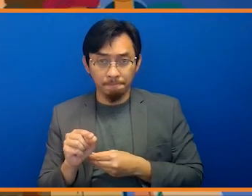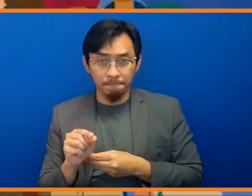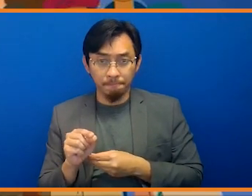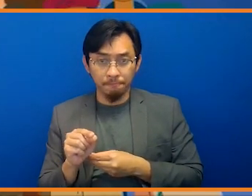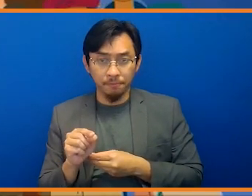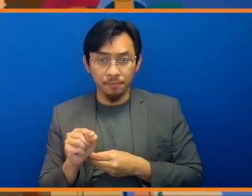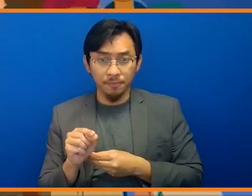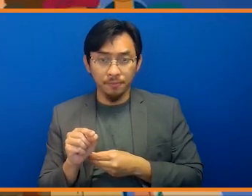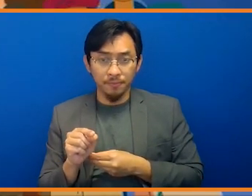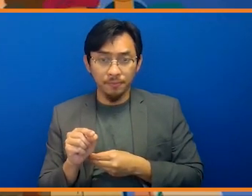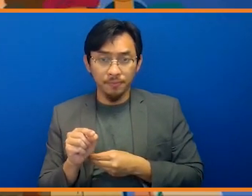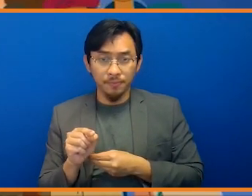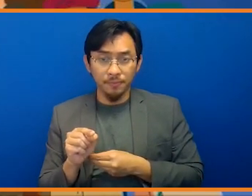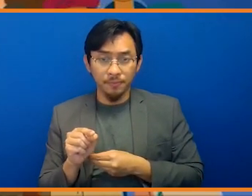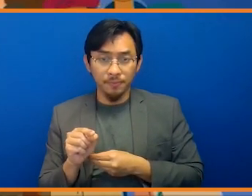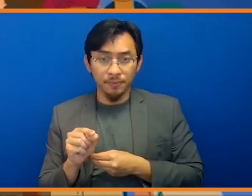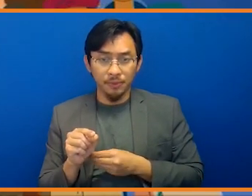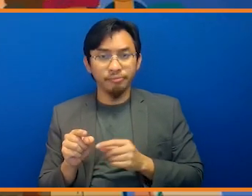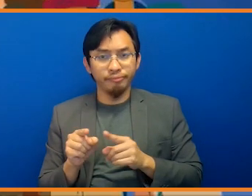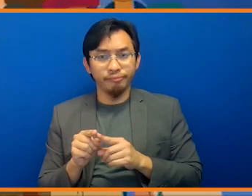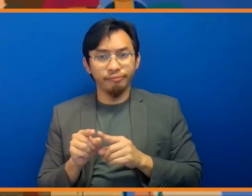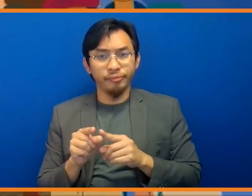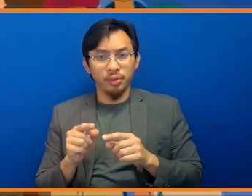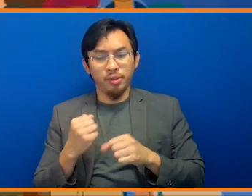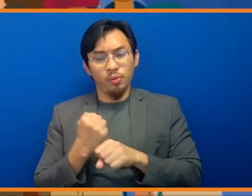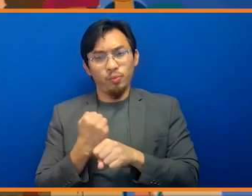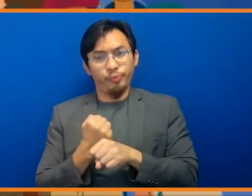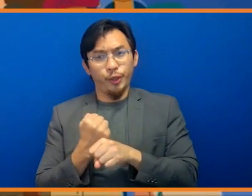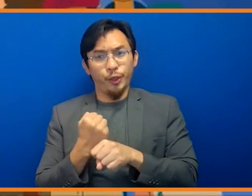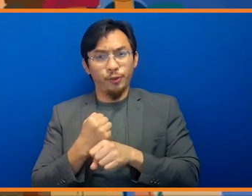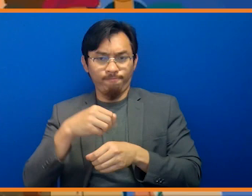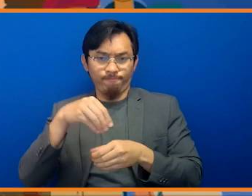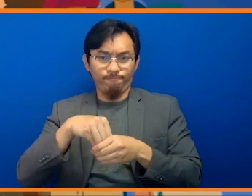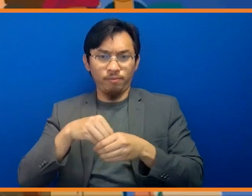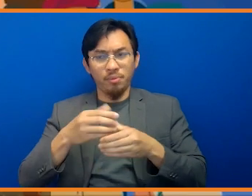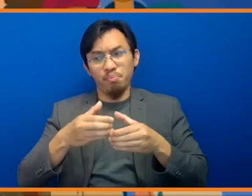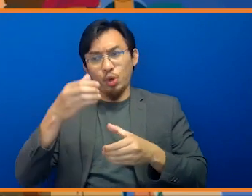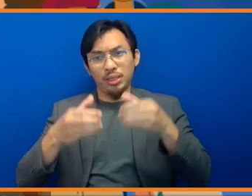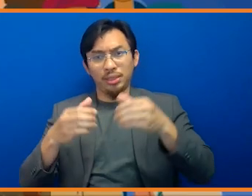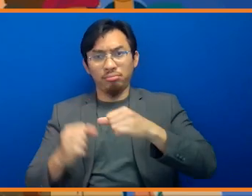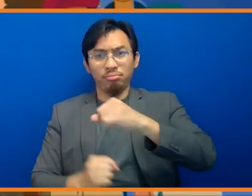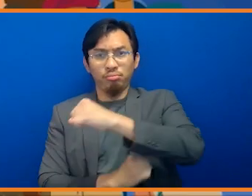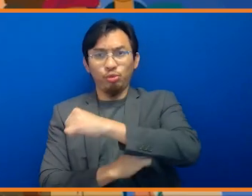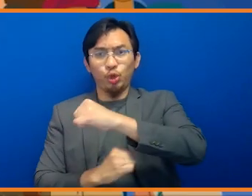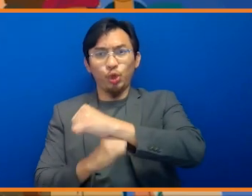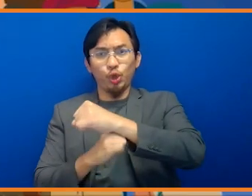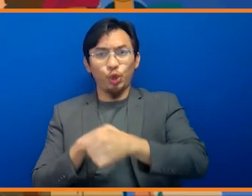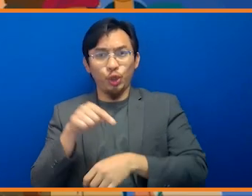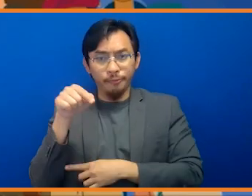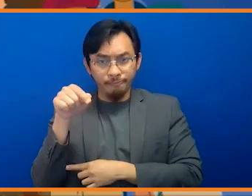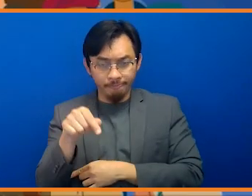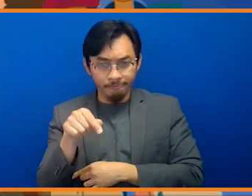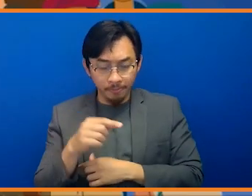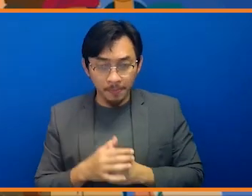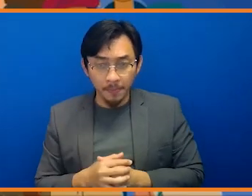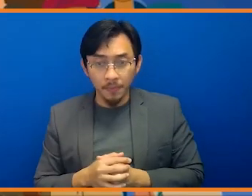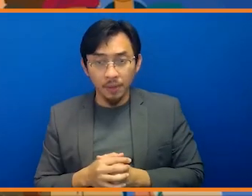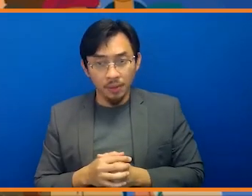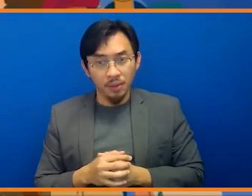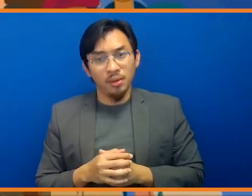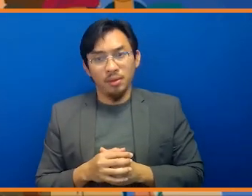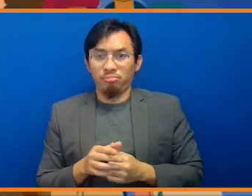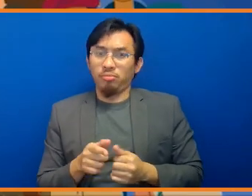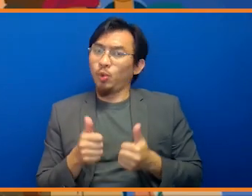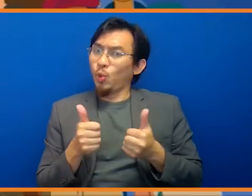concretely is set up in the structure of building. So it